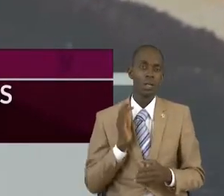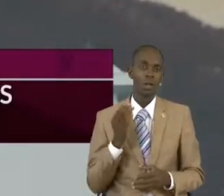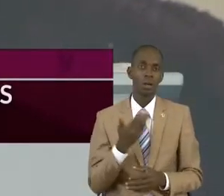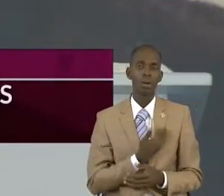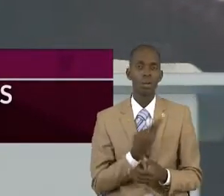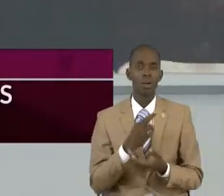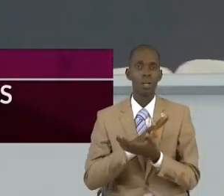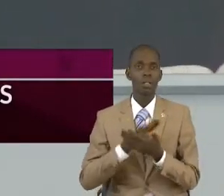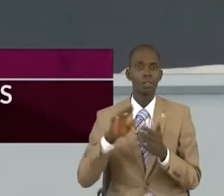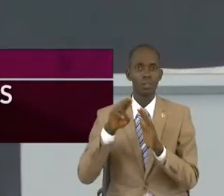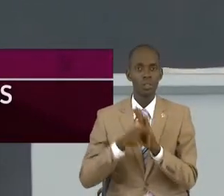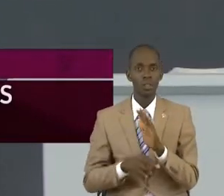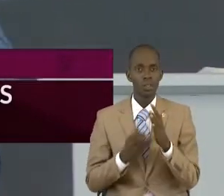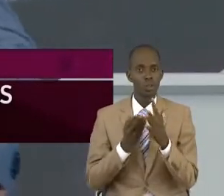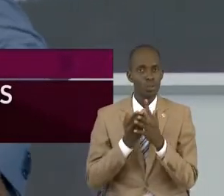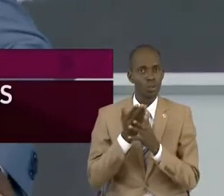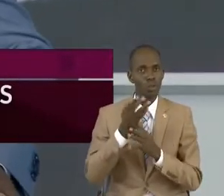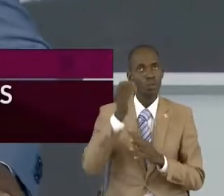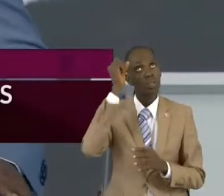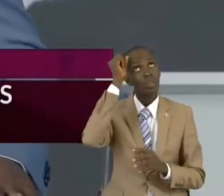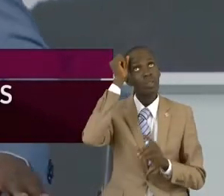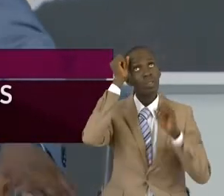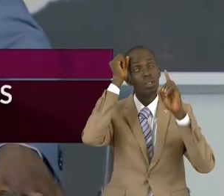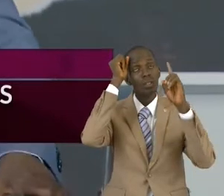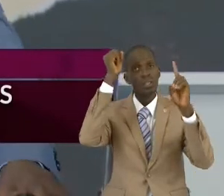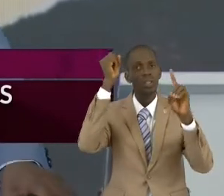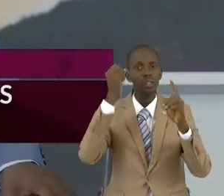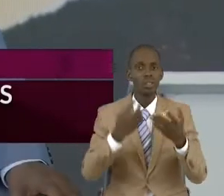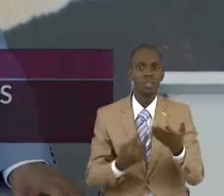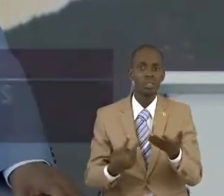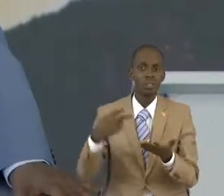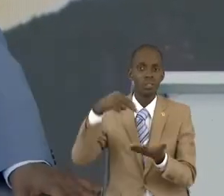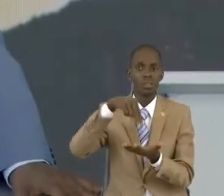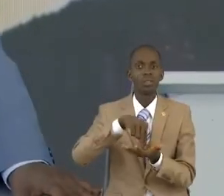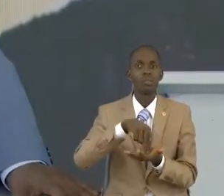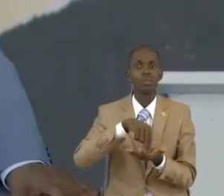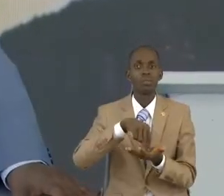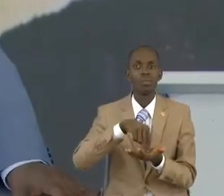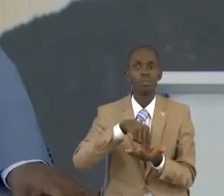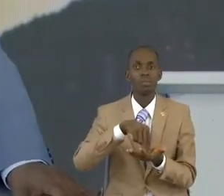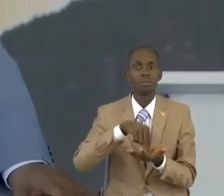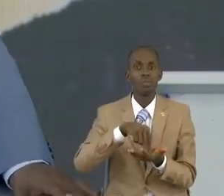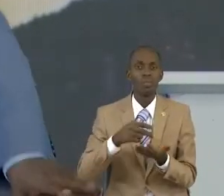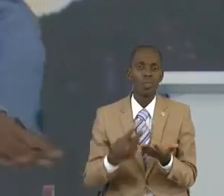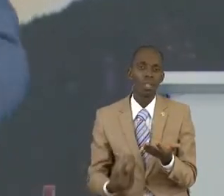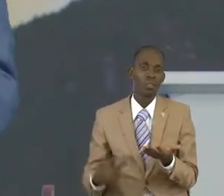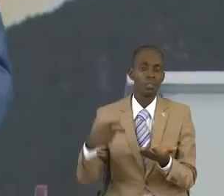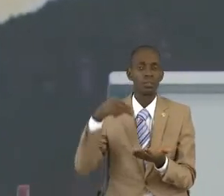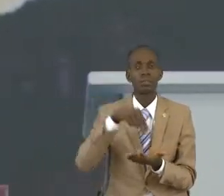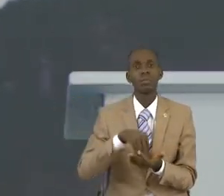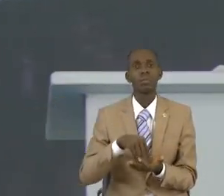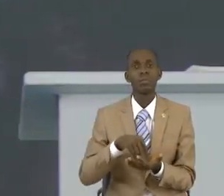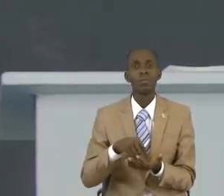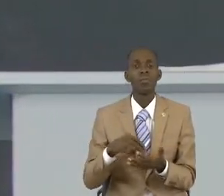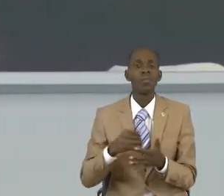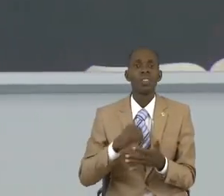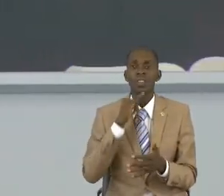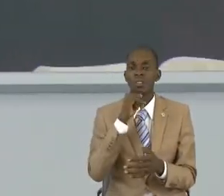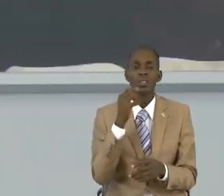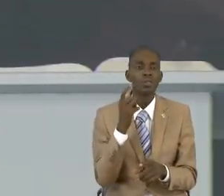through his resurrection. Resurrection. It's not just, you